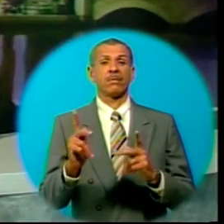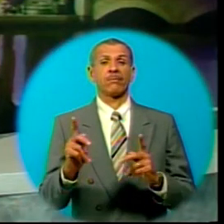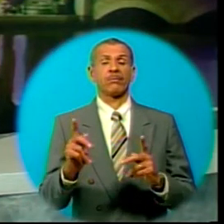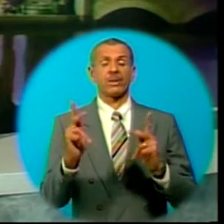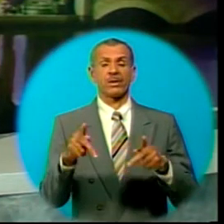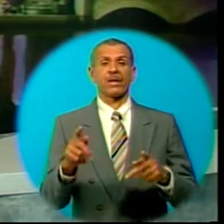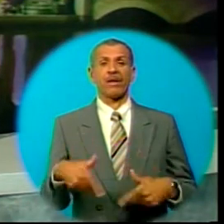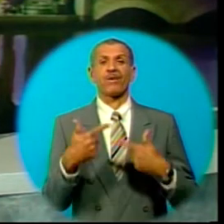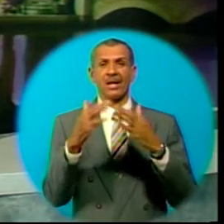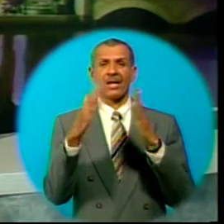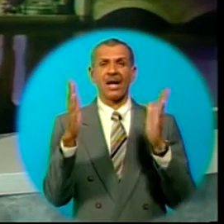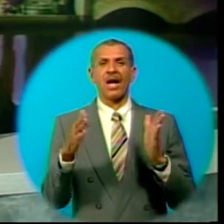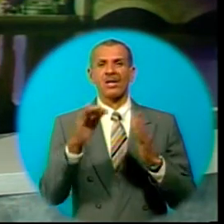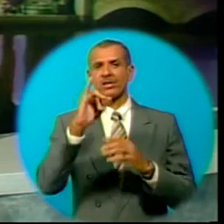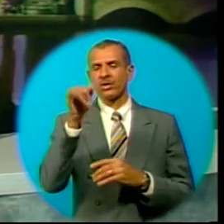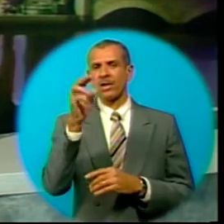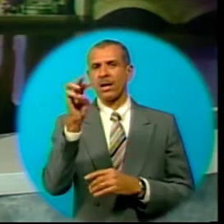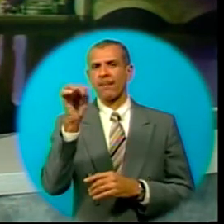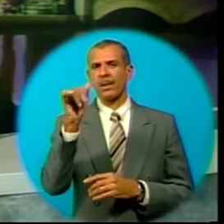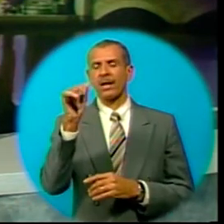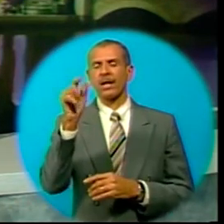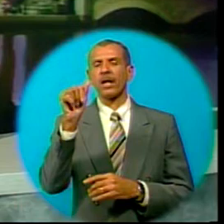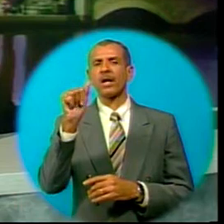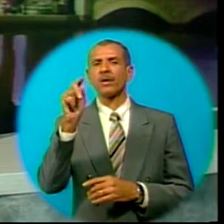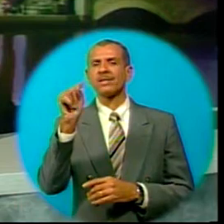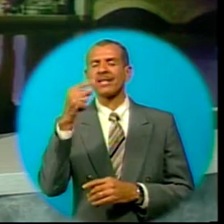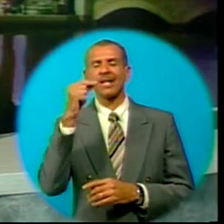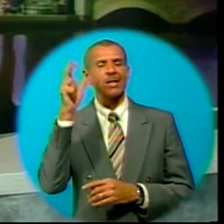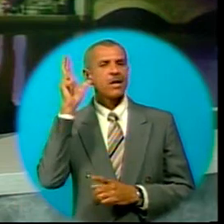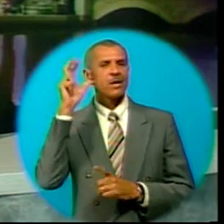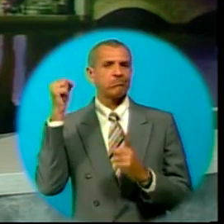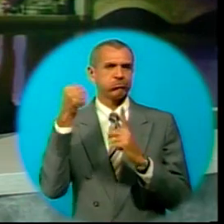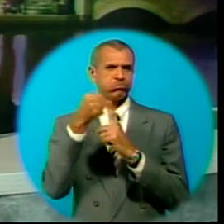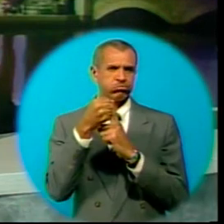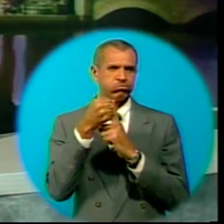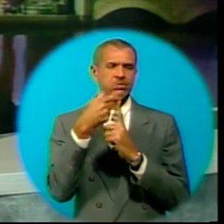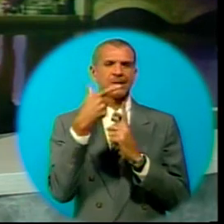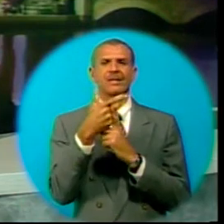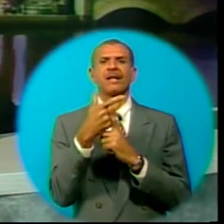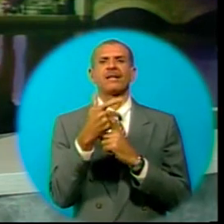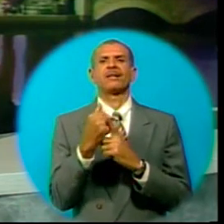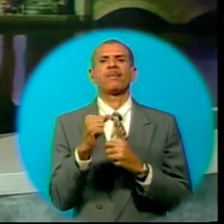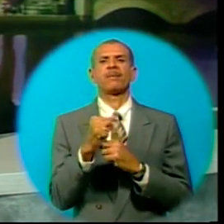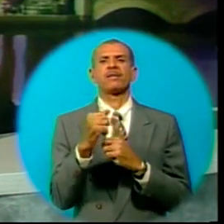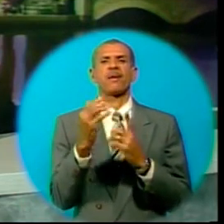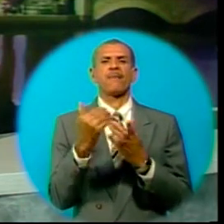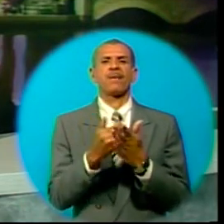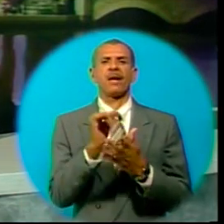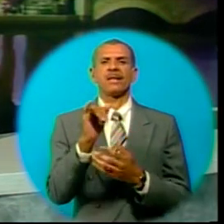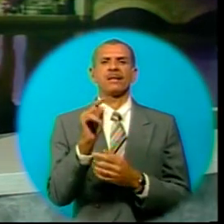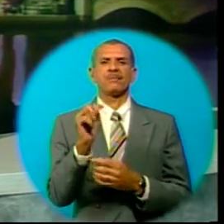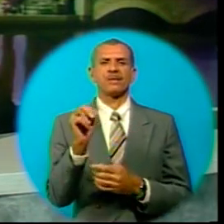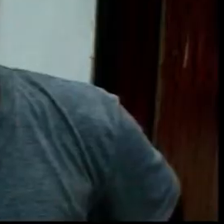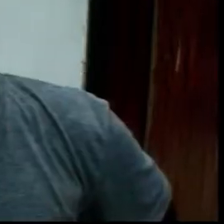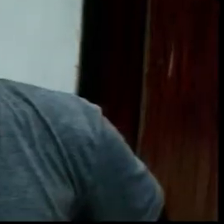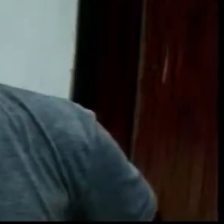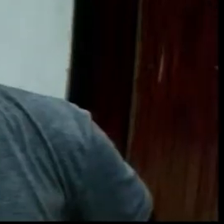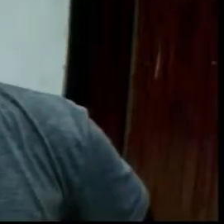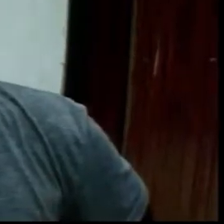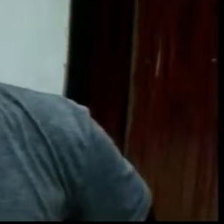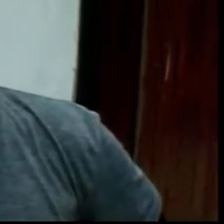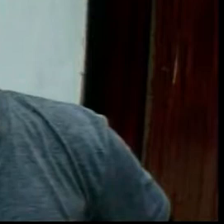Jermaine Austin, says he heard the collision which resulted in damage to some household items. All I hear was a